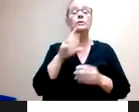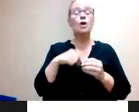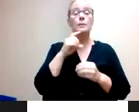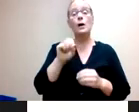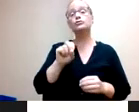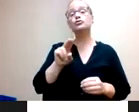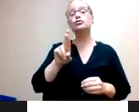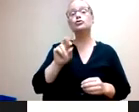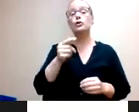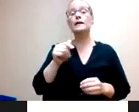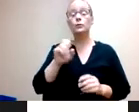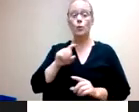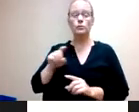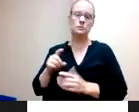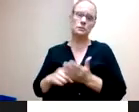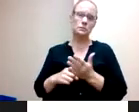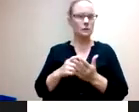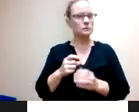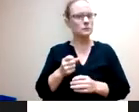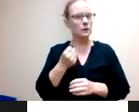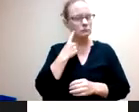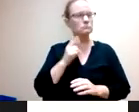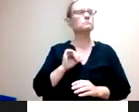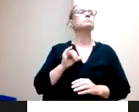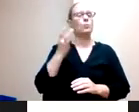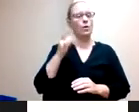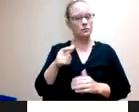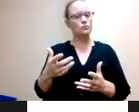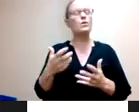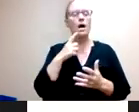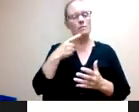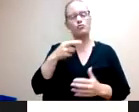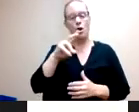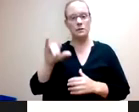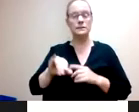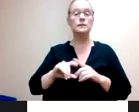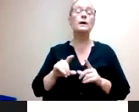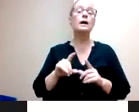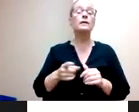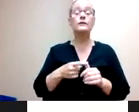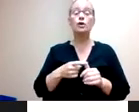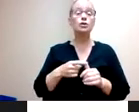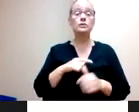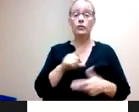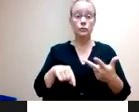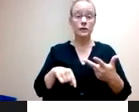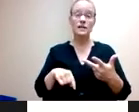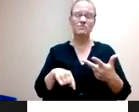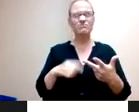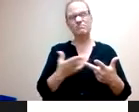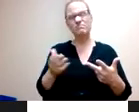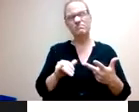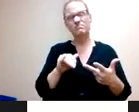helps reinforce why you might want to do a healthcare proxy. But these, the first three are things that